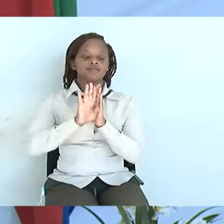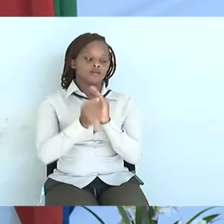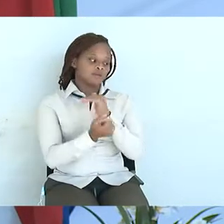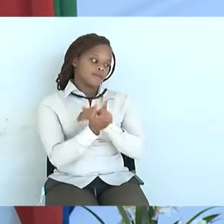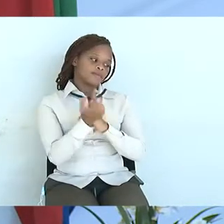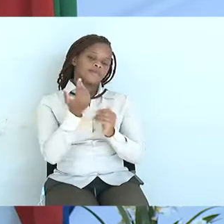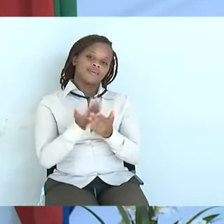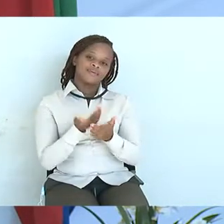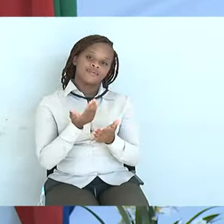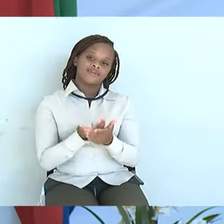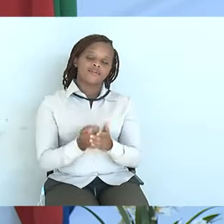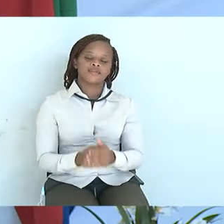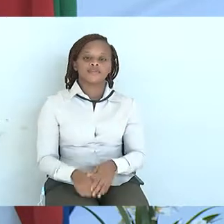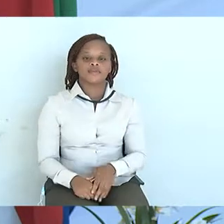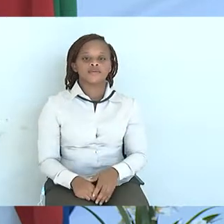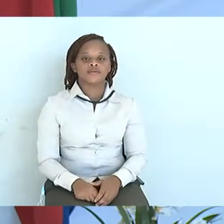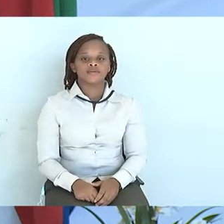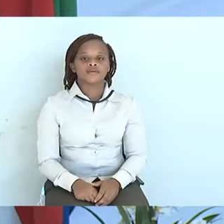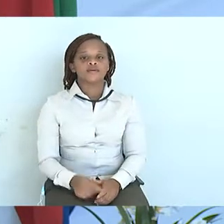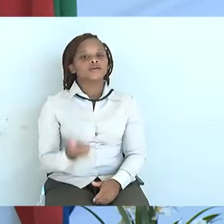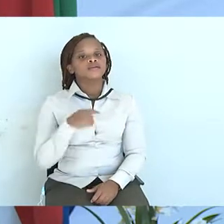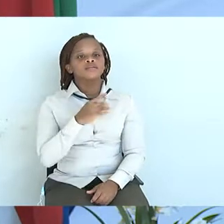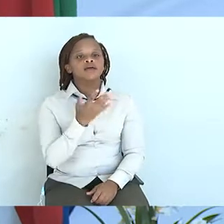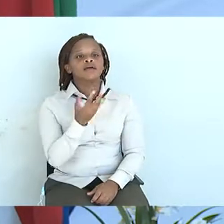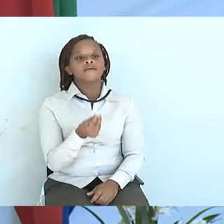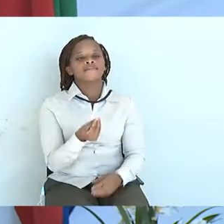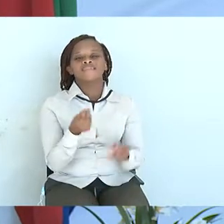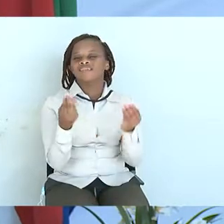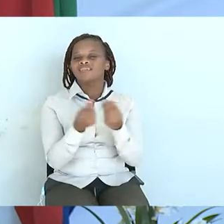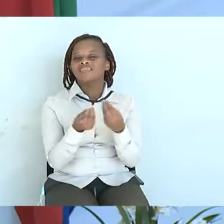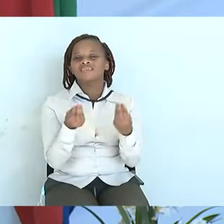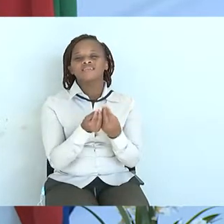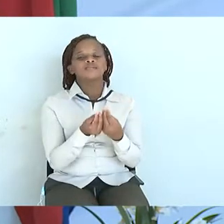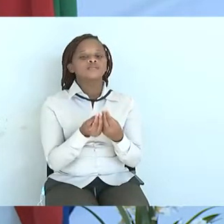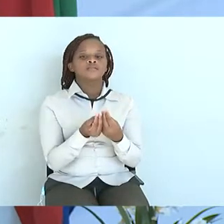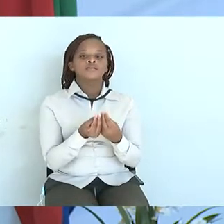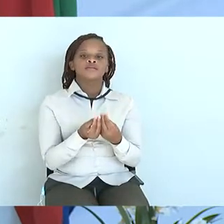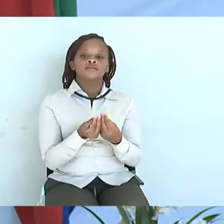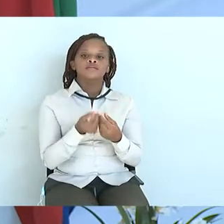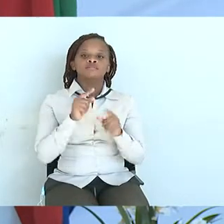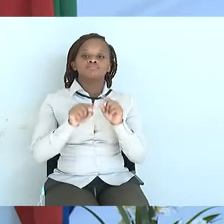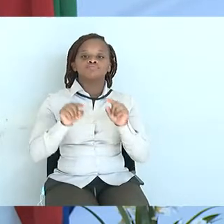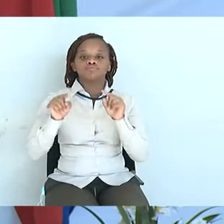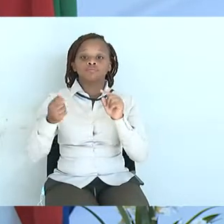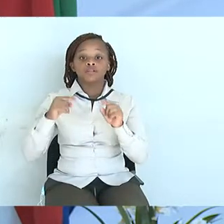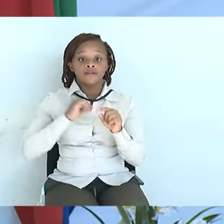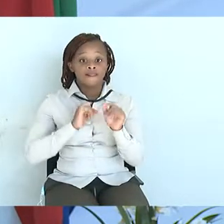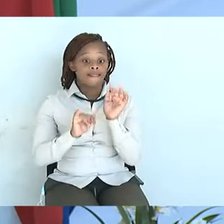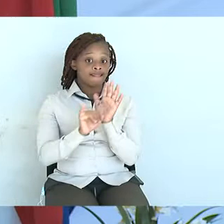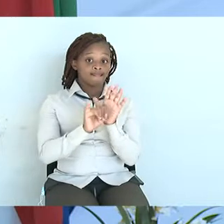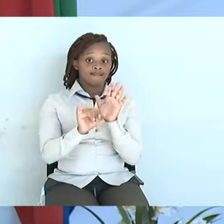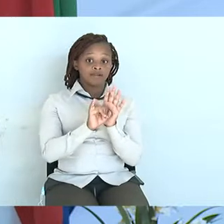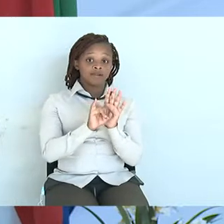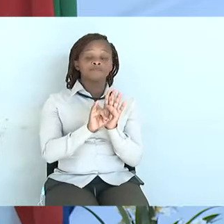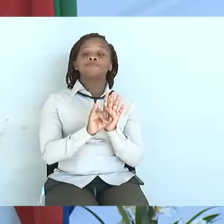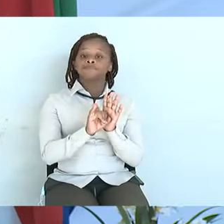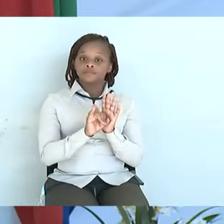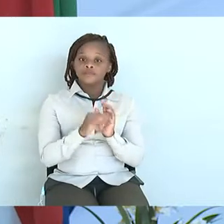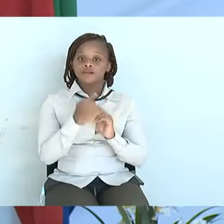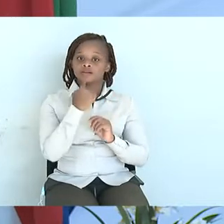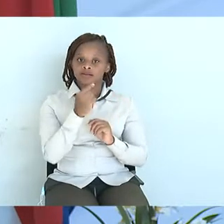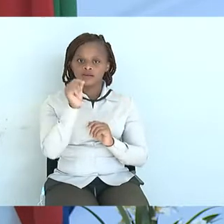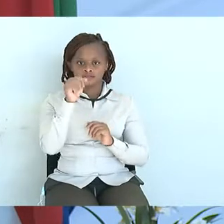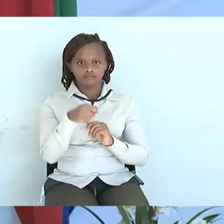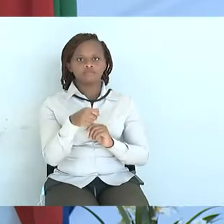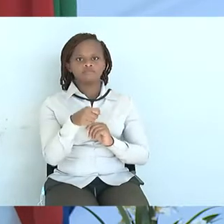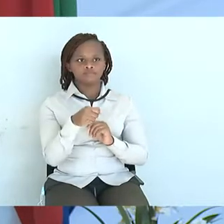it. We have got a number of nodes that have been identified that will be developed in a